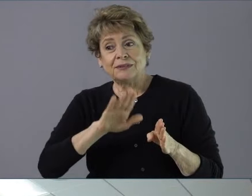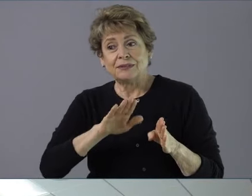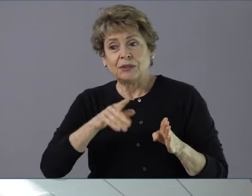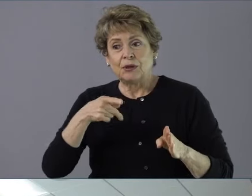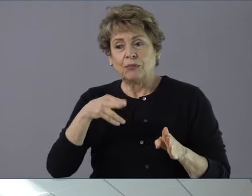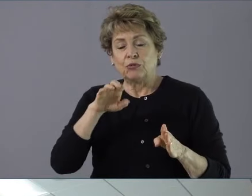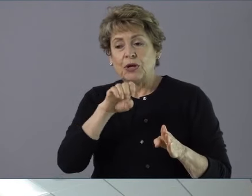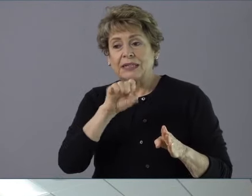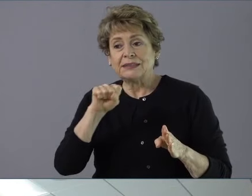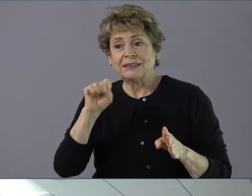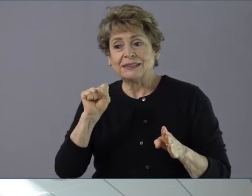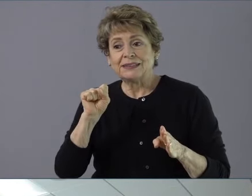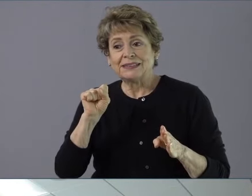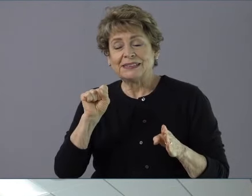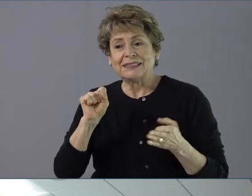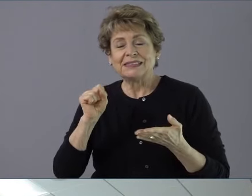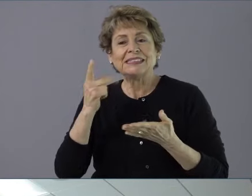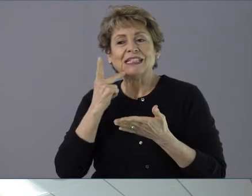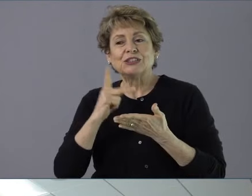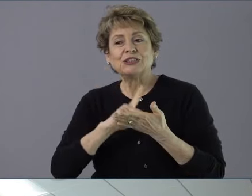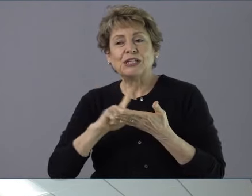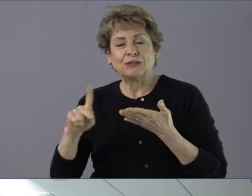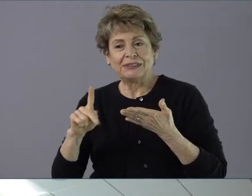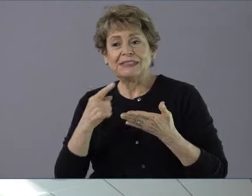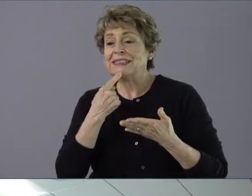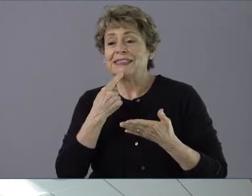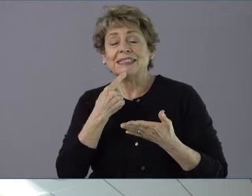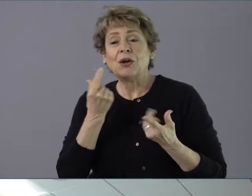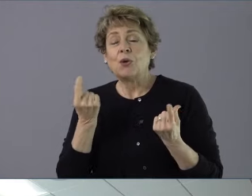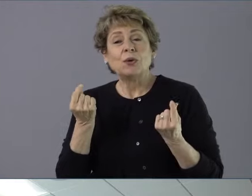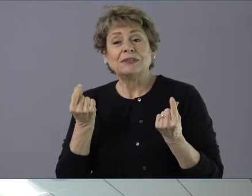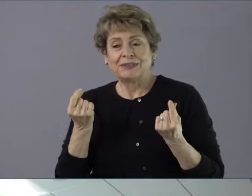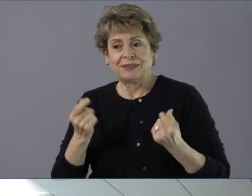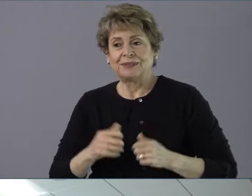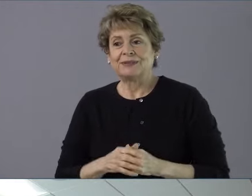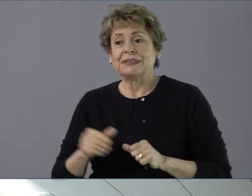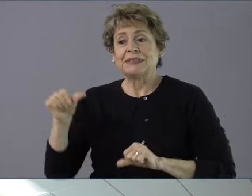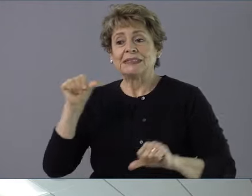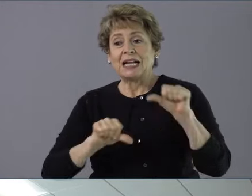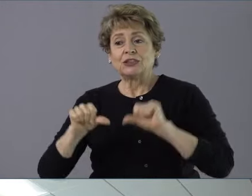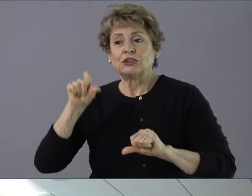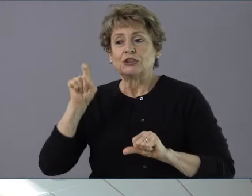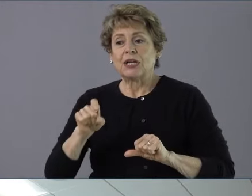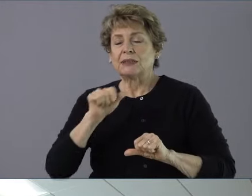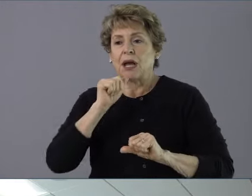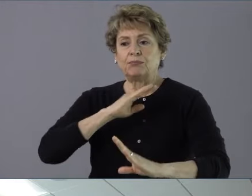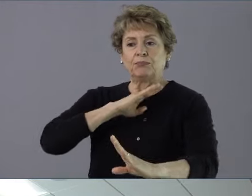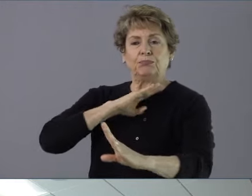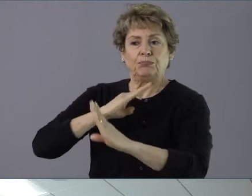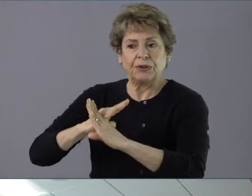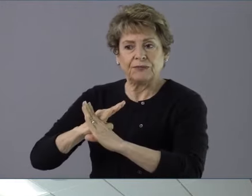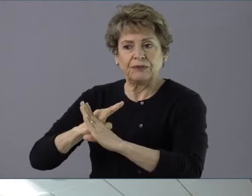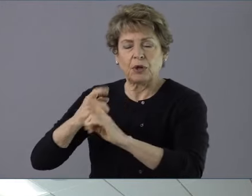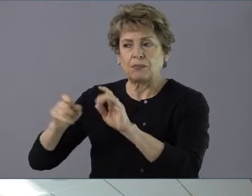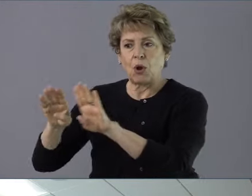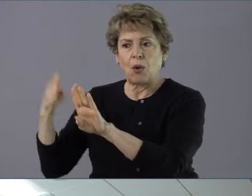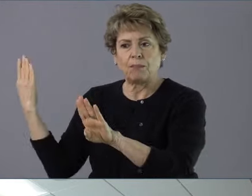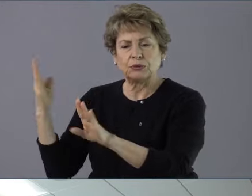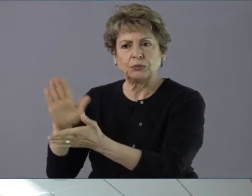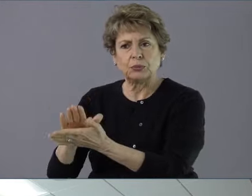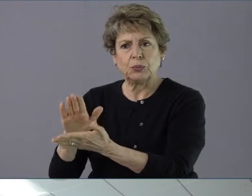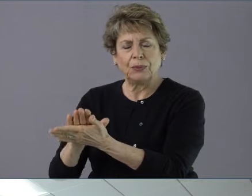science should not stand in the way of reopening schools. You're about to make a very important decision next week on schools. The president has said